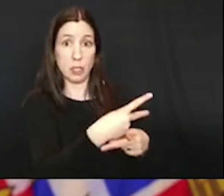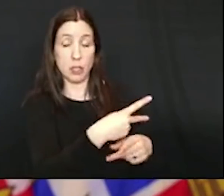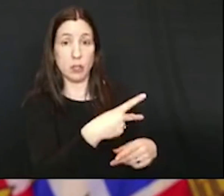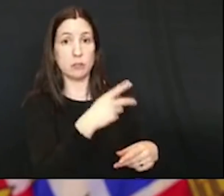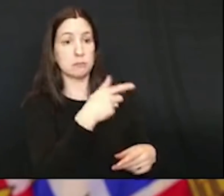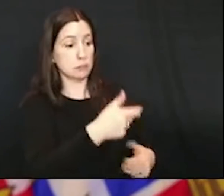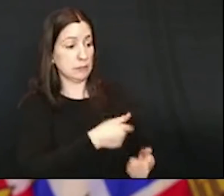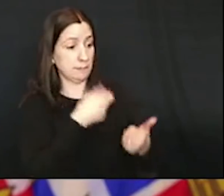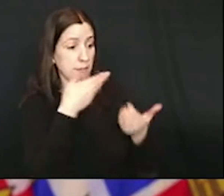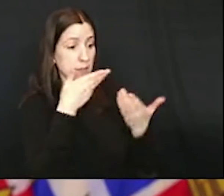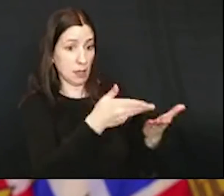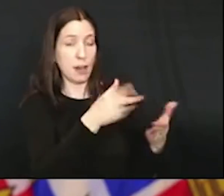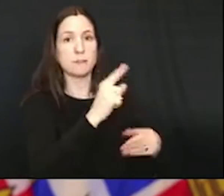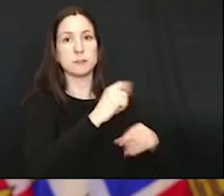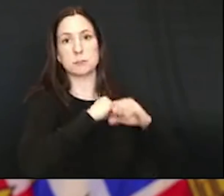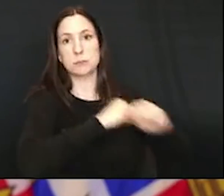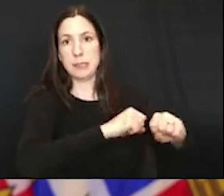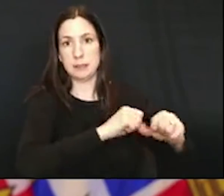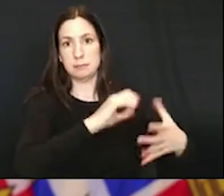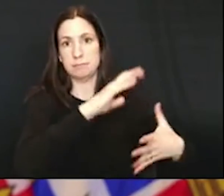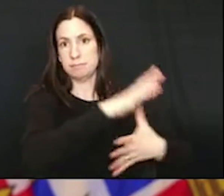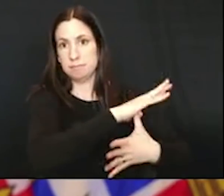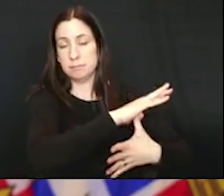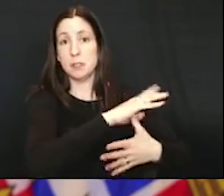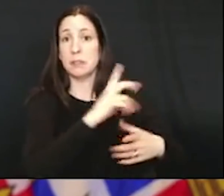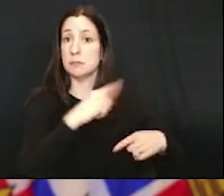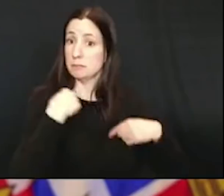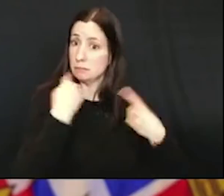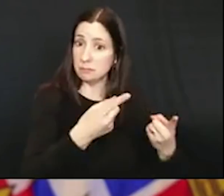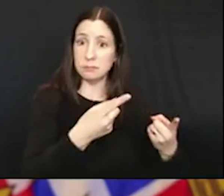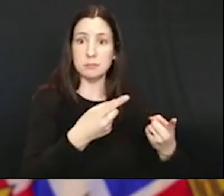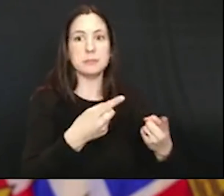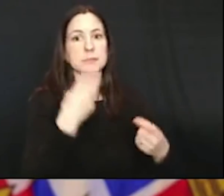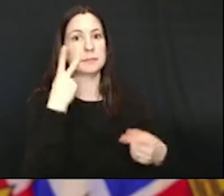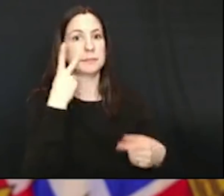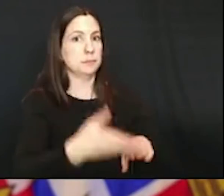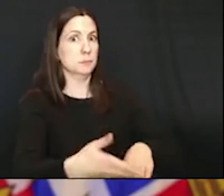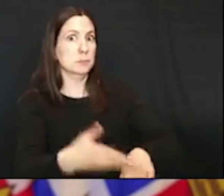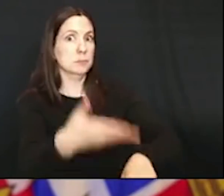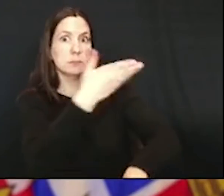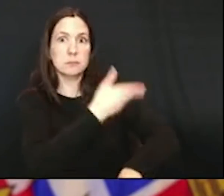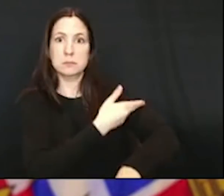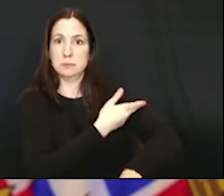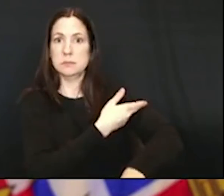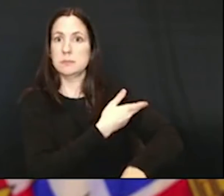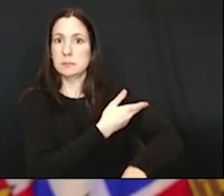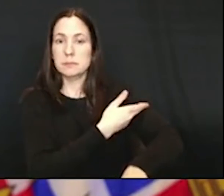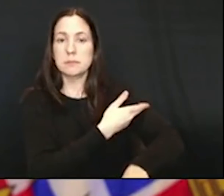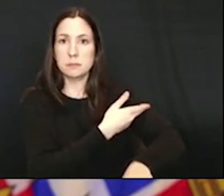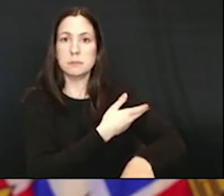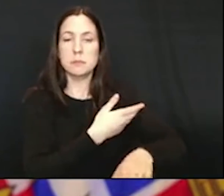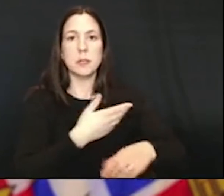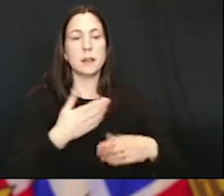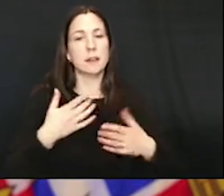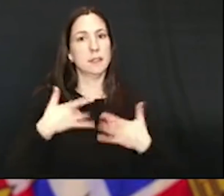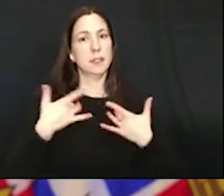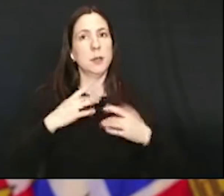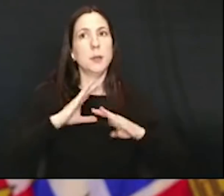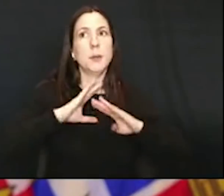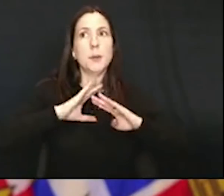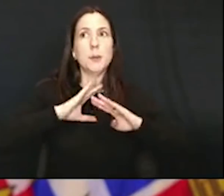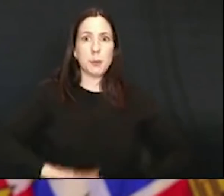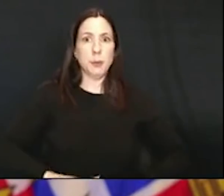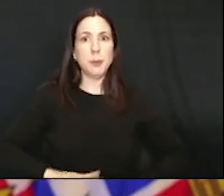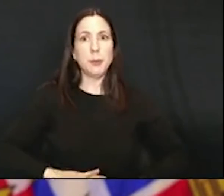that we've seen has been incredibly positive and a huge relief